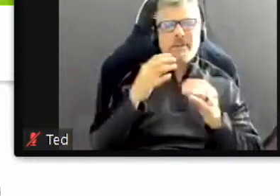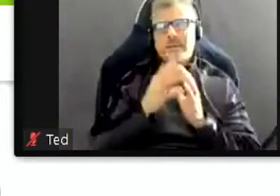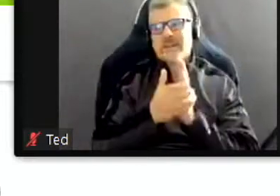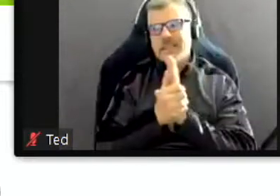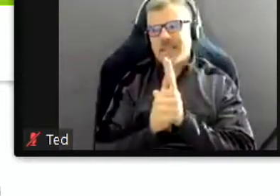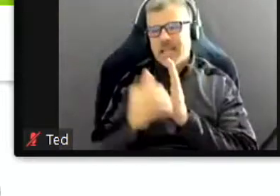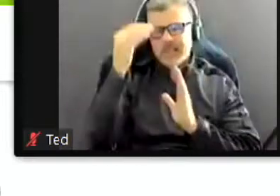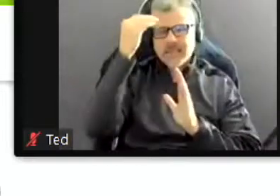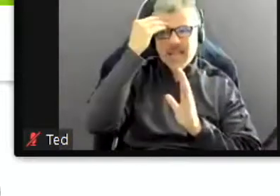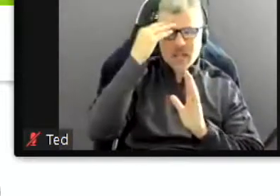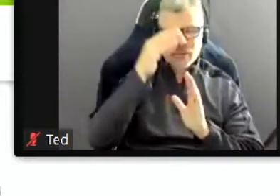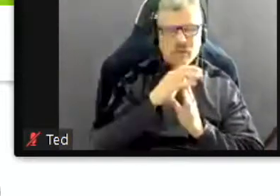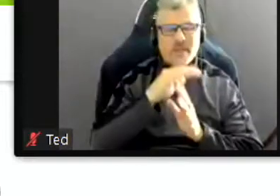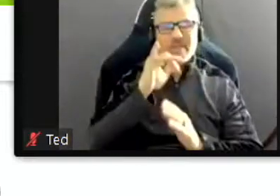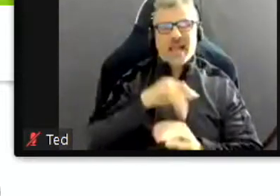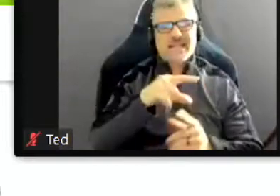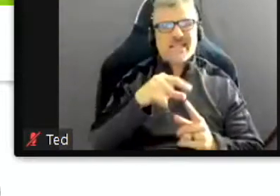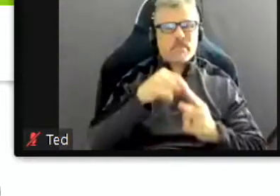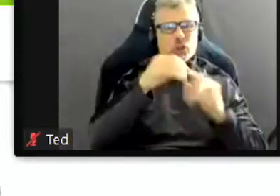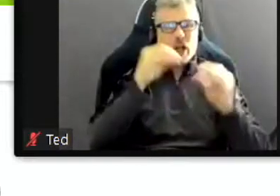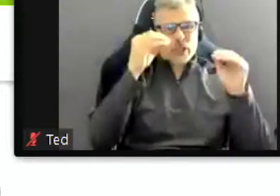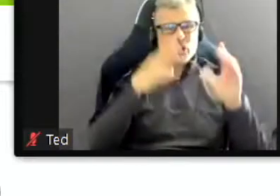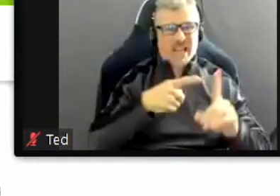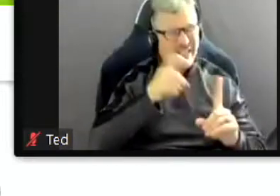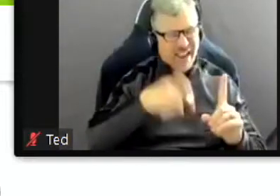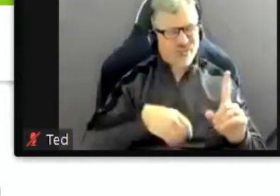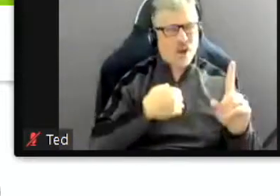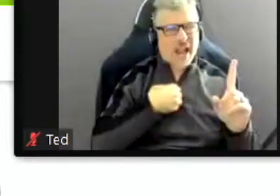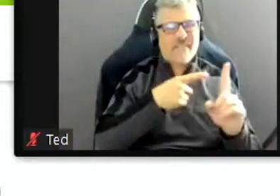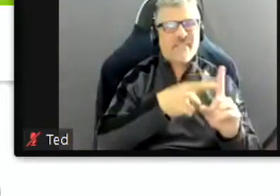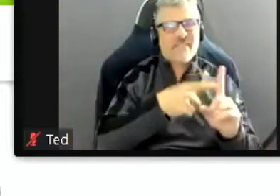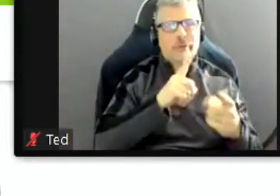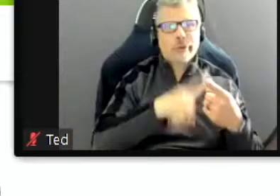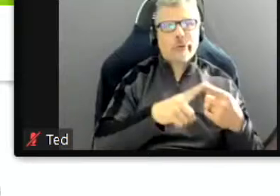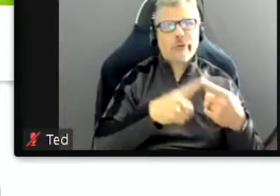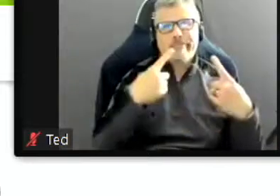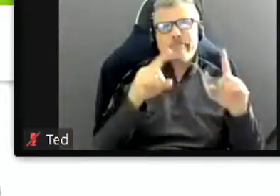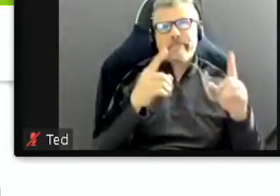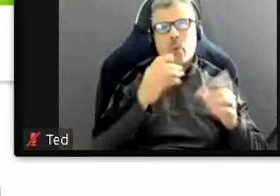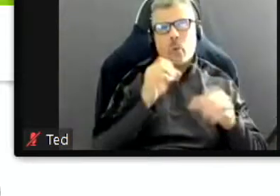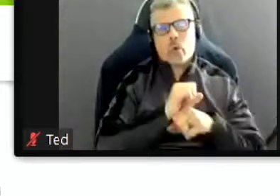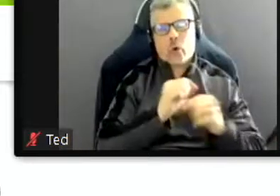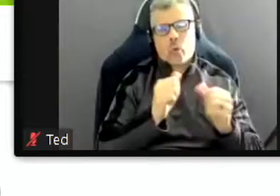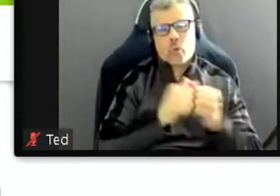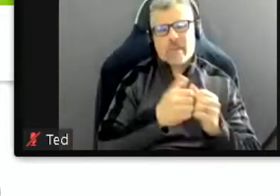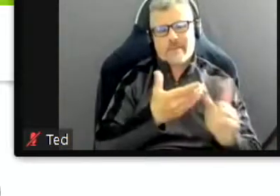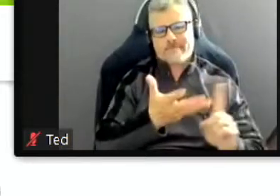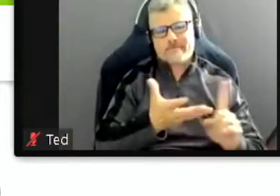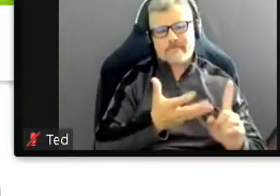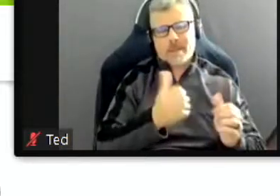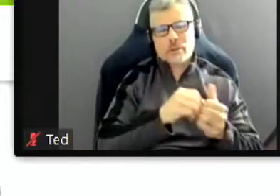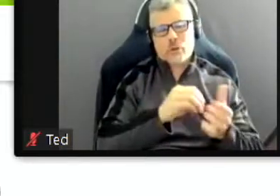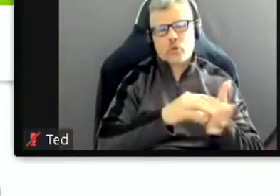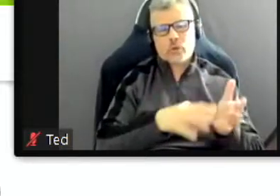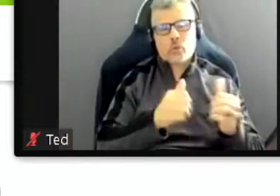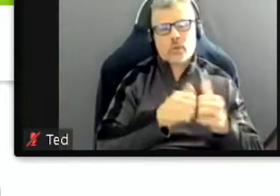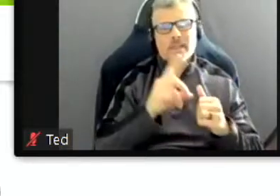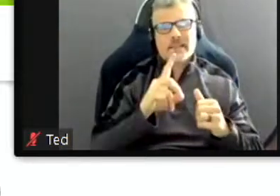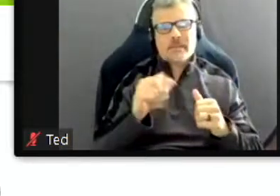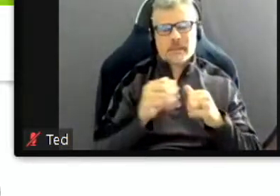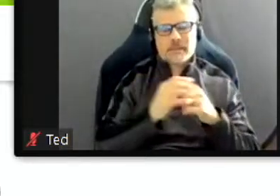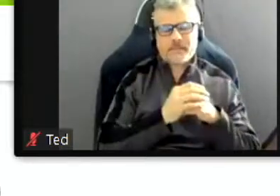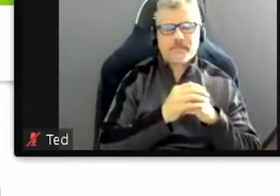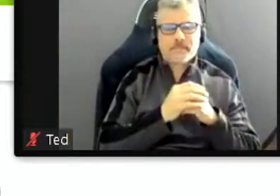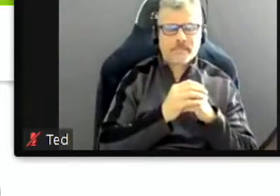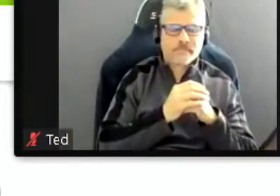special educators have to have in order to effectively teach students with disabilities, and then what we can do